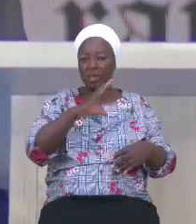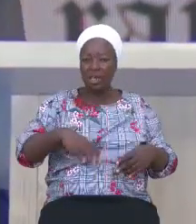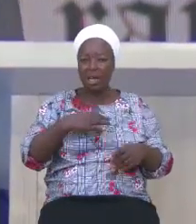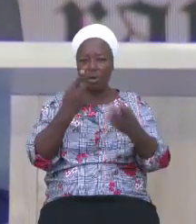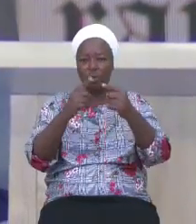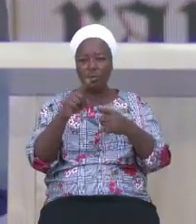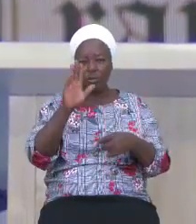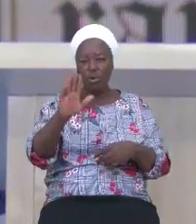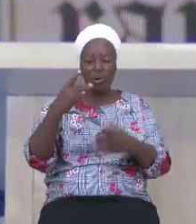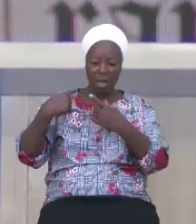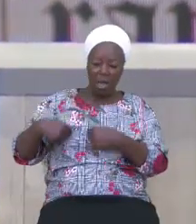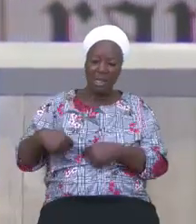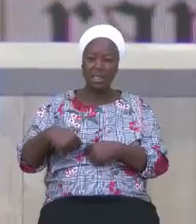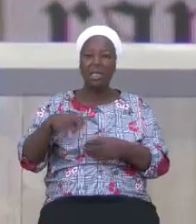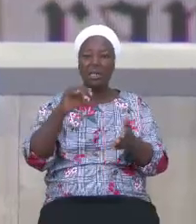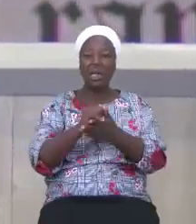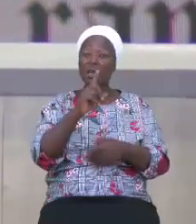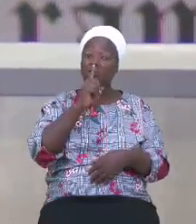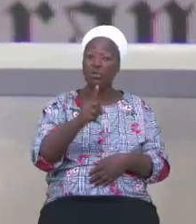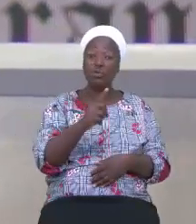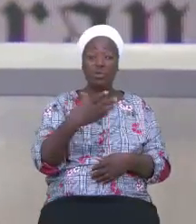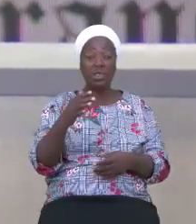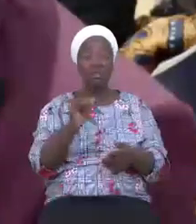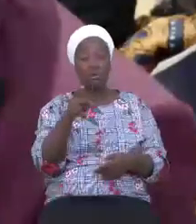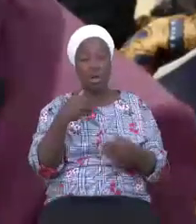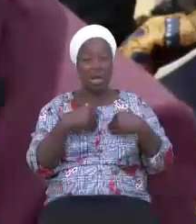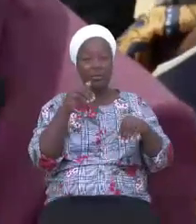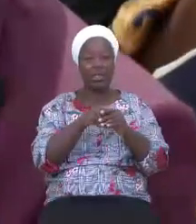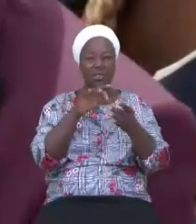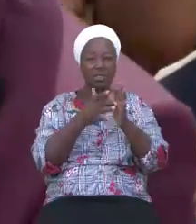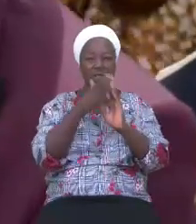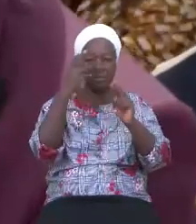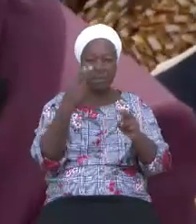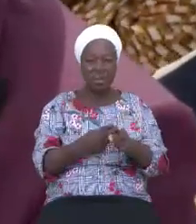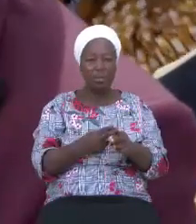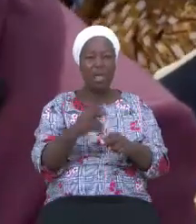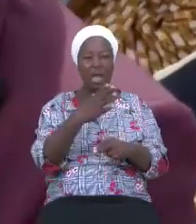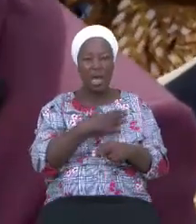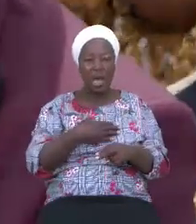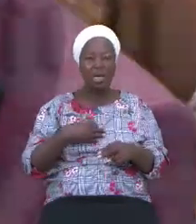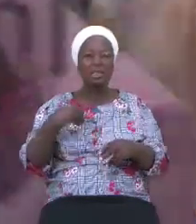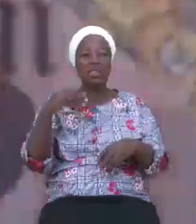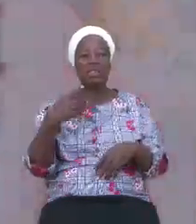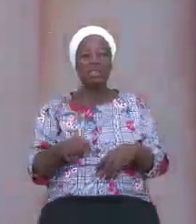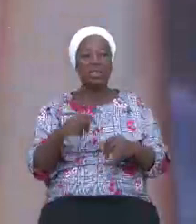comes to your heart, that genuine thing you will have in Jesus' name. And the end,